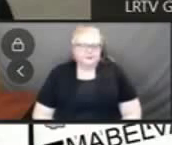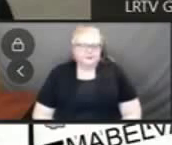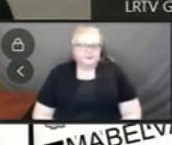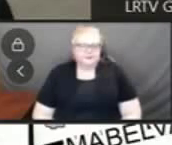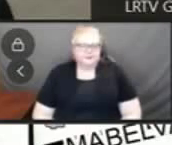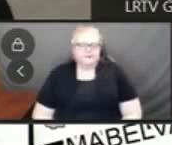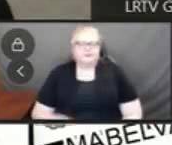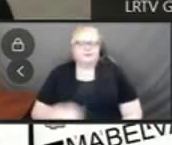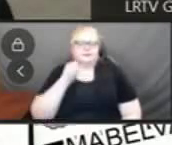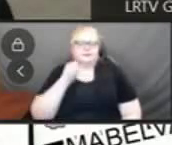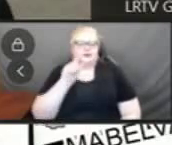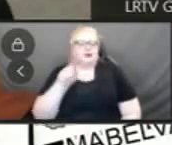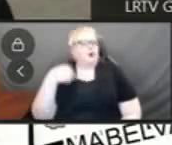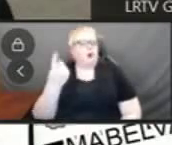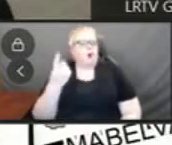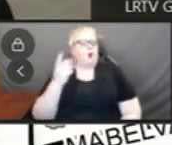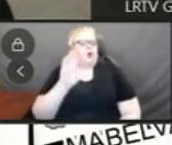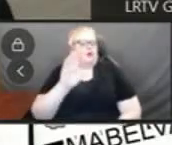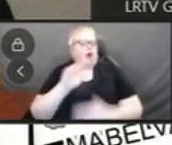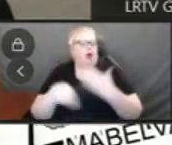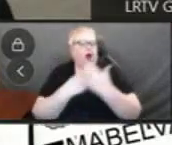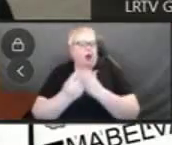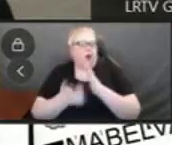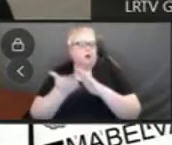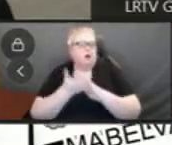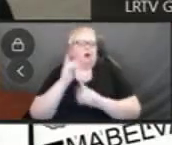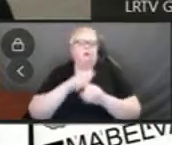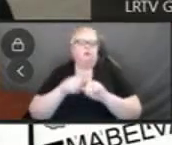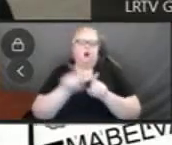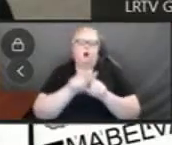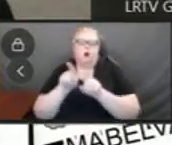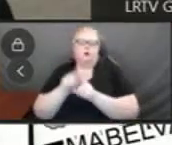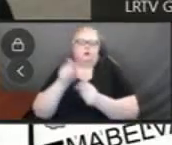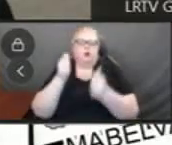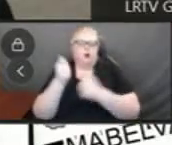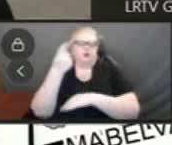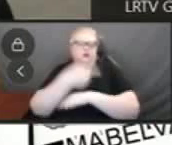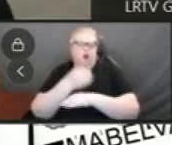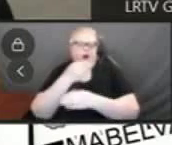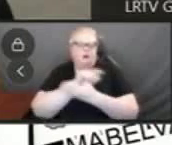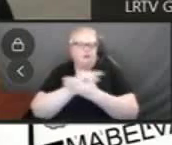And not only hours of operations, but day of the week?